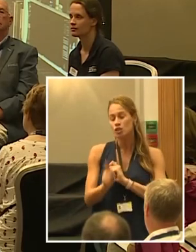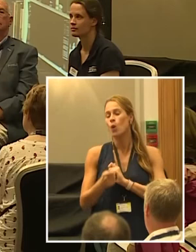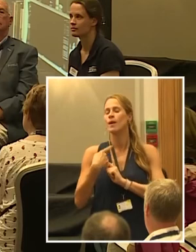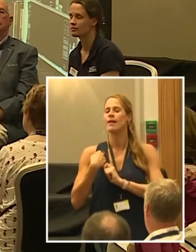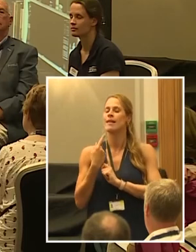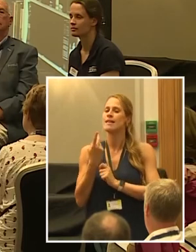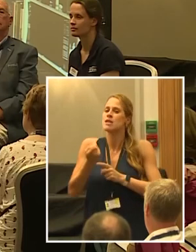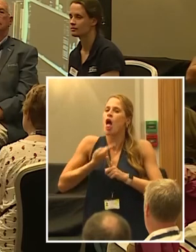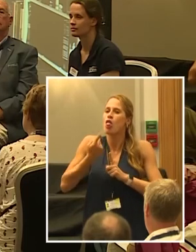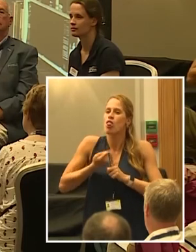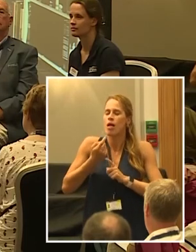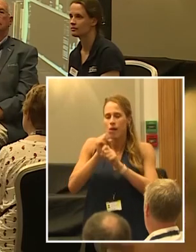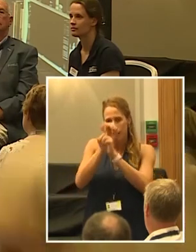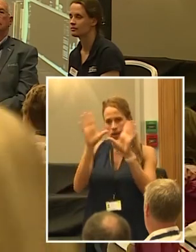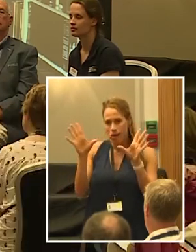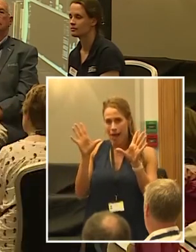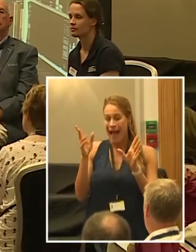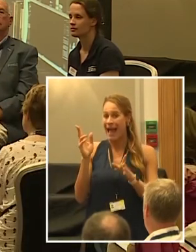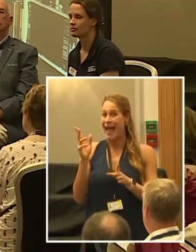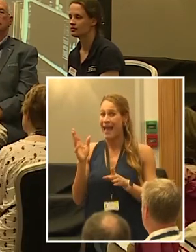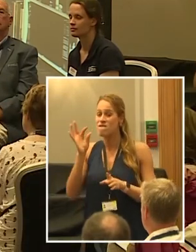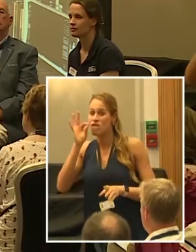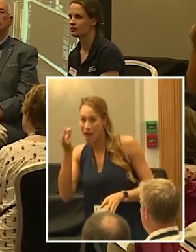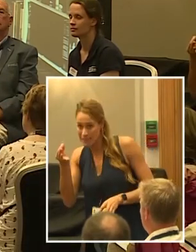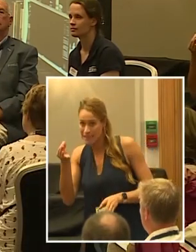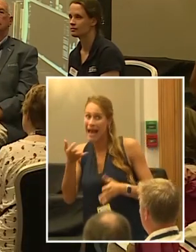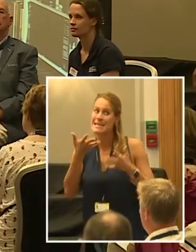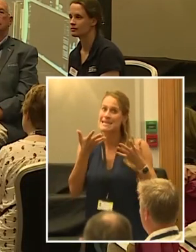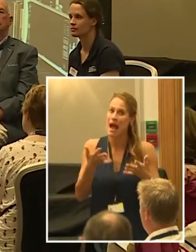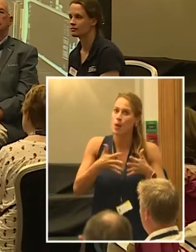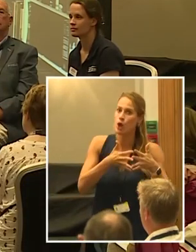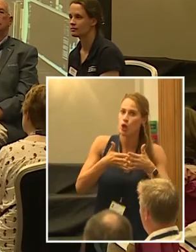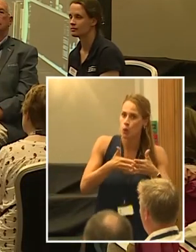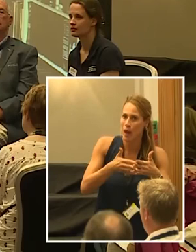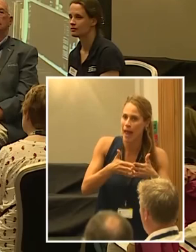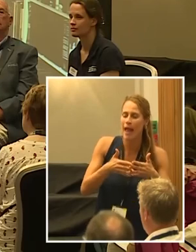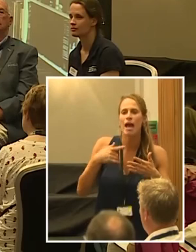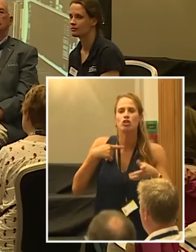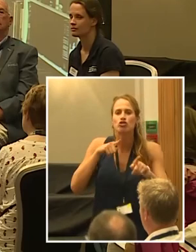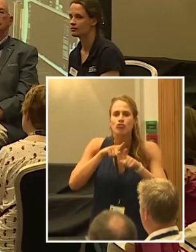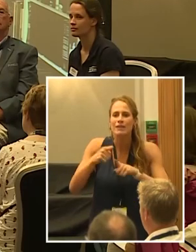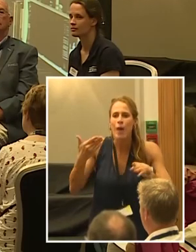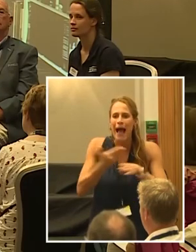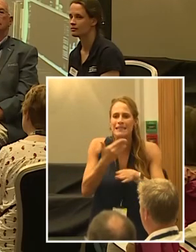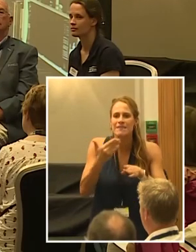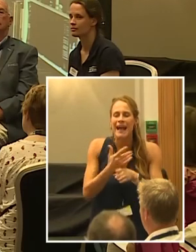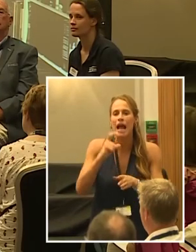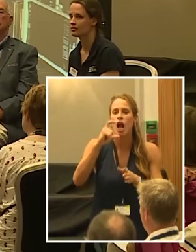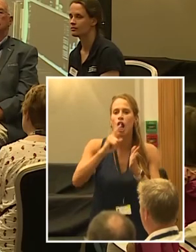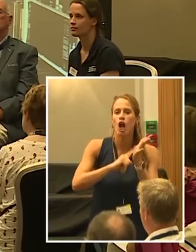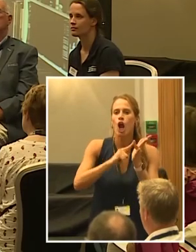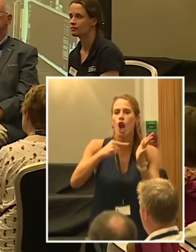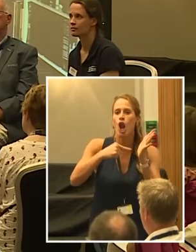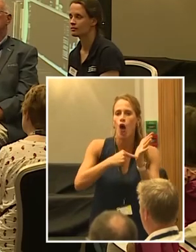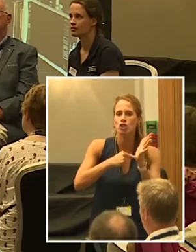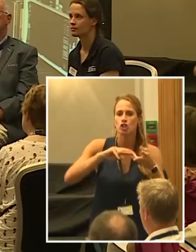now very powerful in the US, where people are trying to activate so-called clock genes to